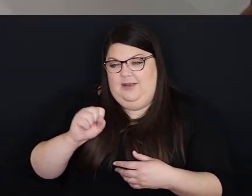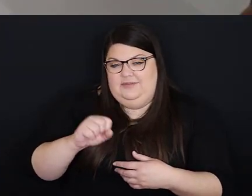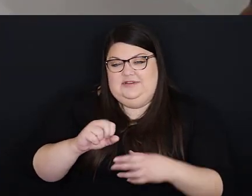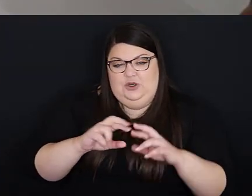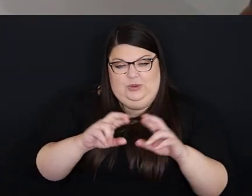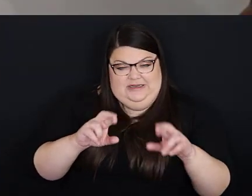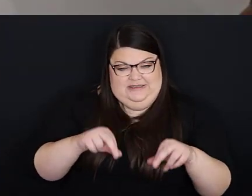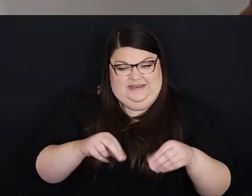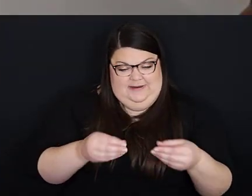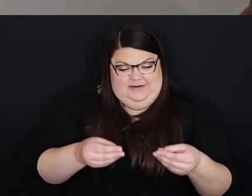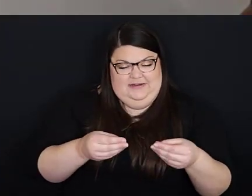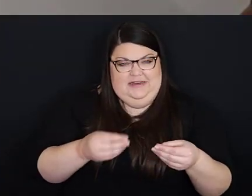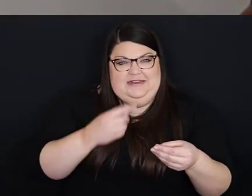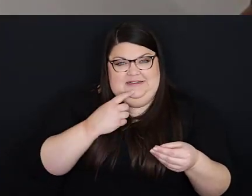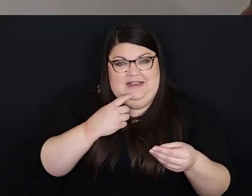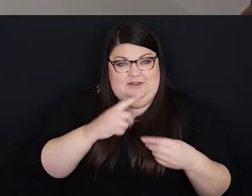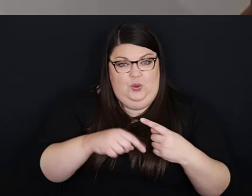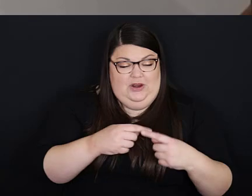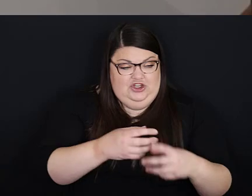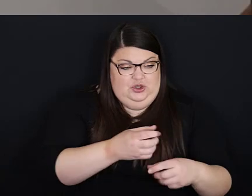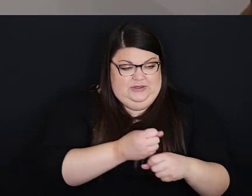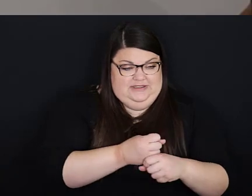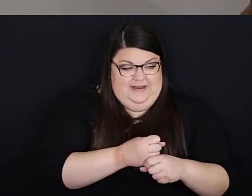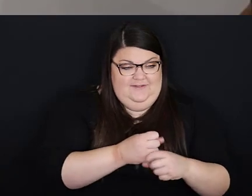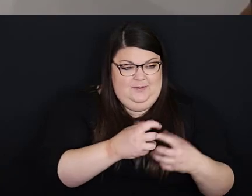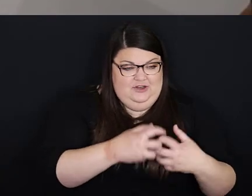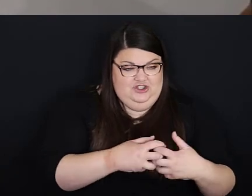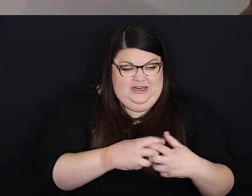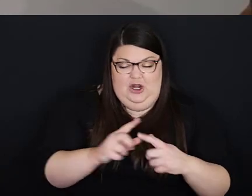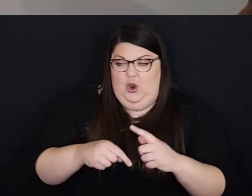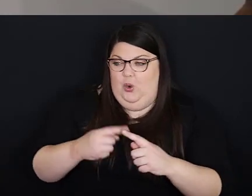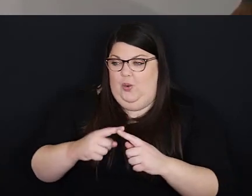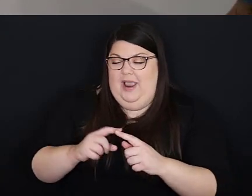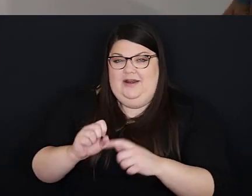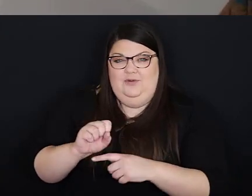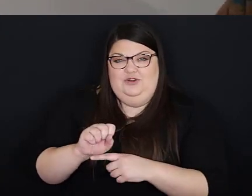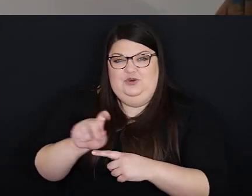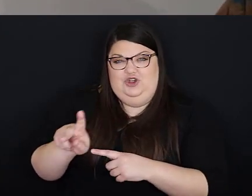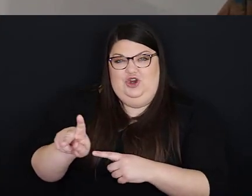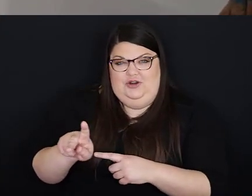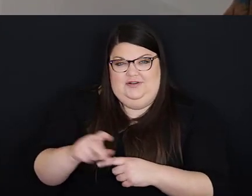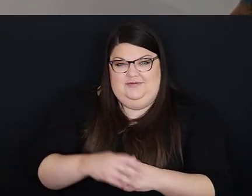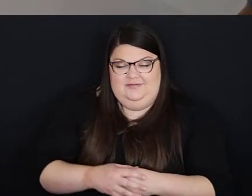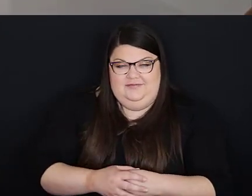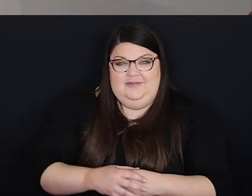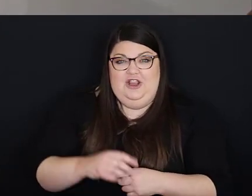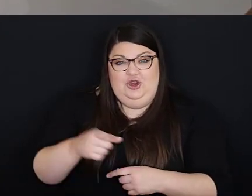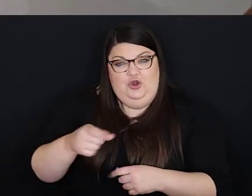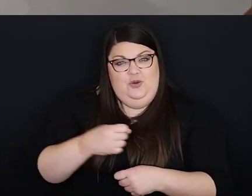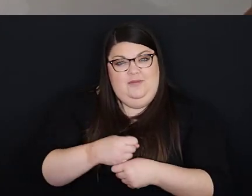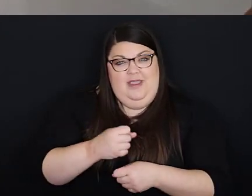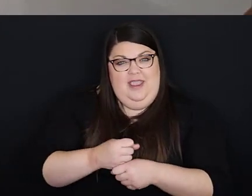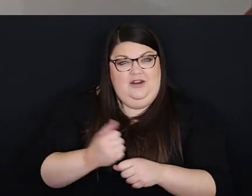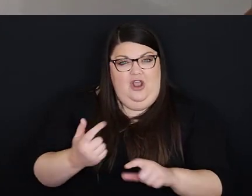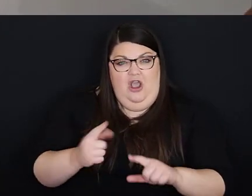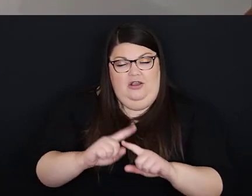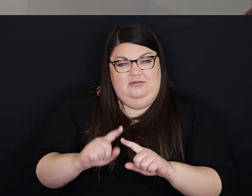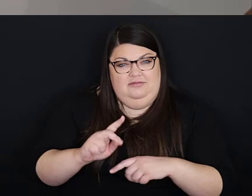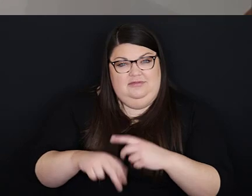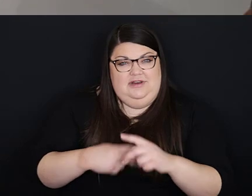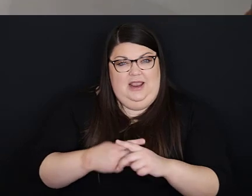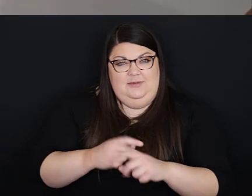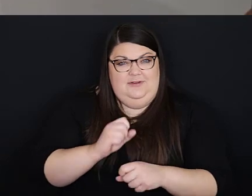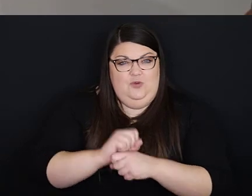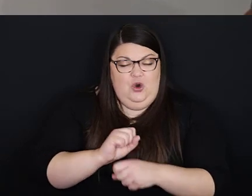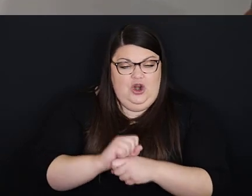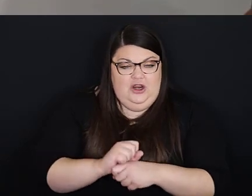says the count when she received the machine and when it was returned. Yeah. And you made sort of all manner of